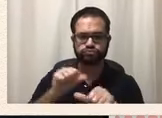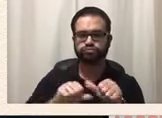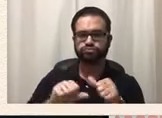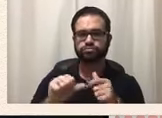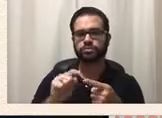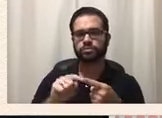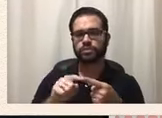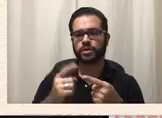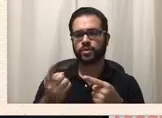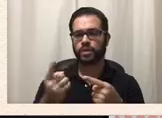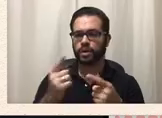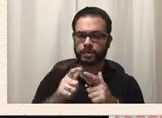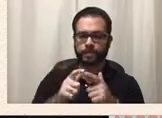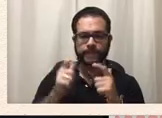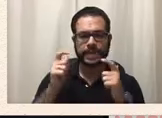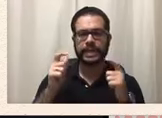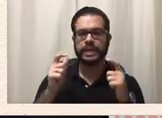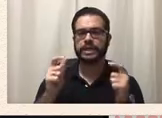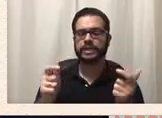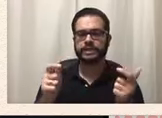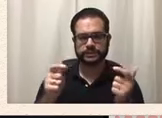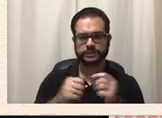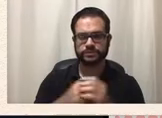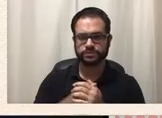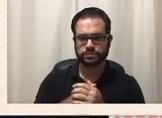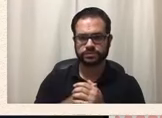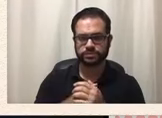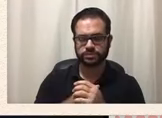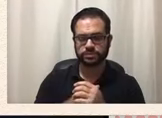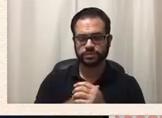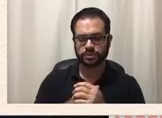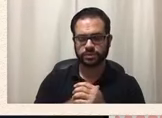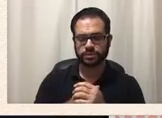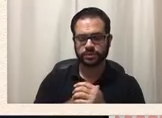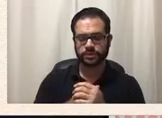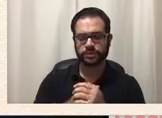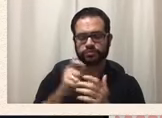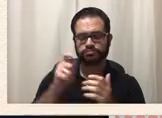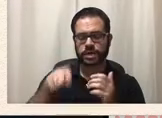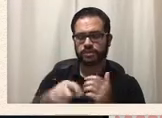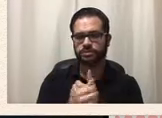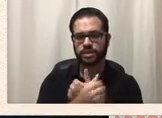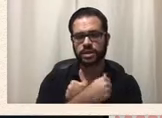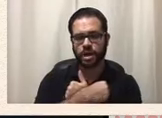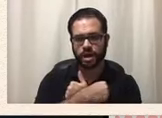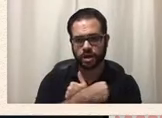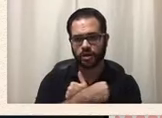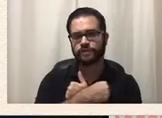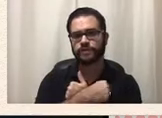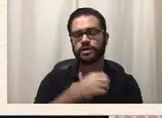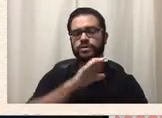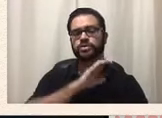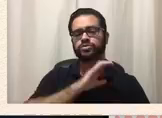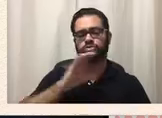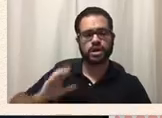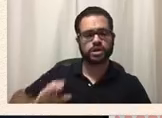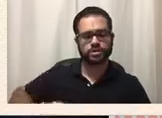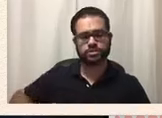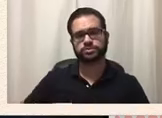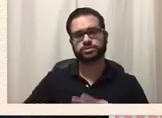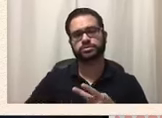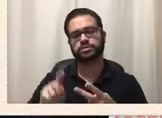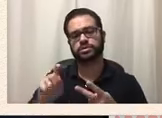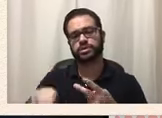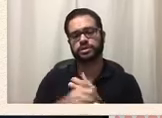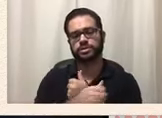Zikr is to love Christ, love your